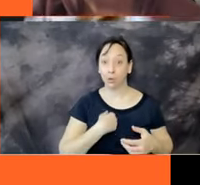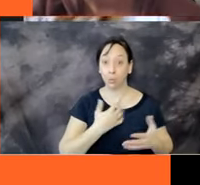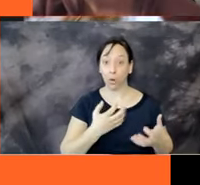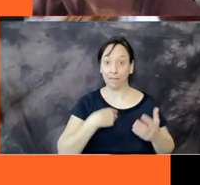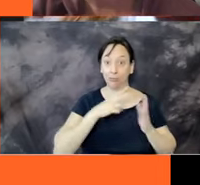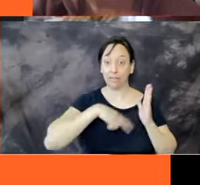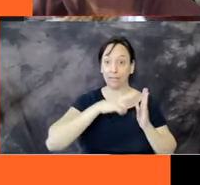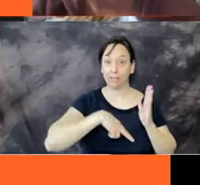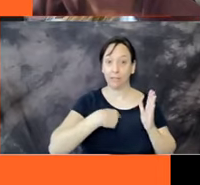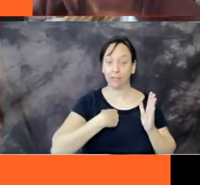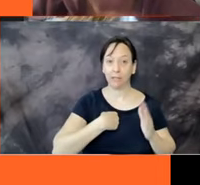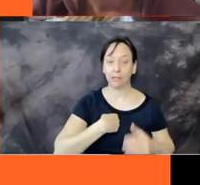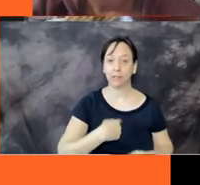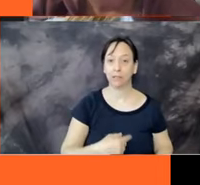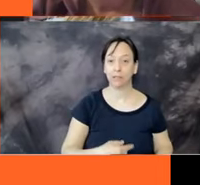Amber?